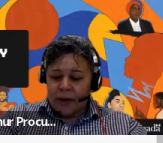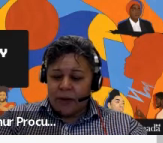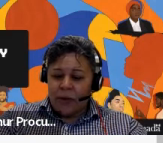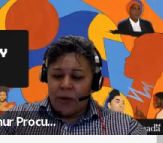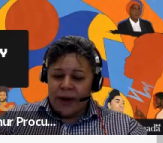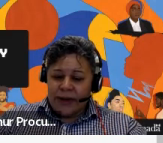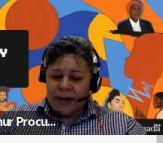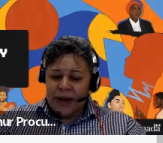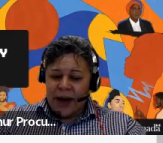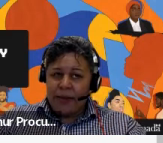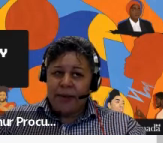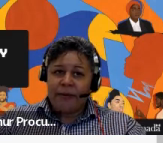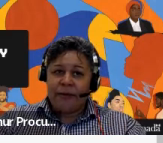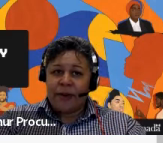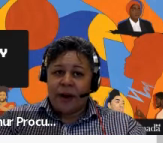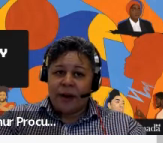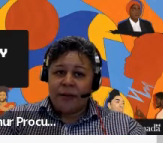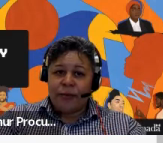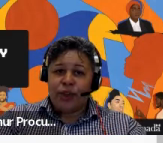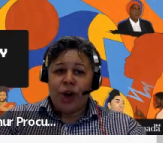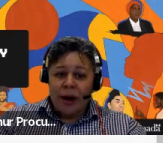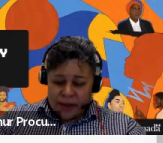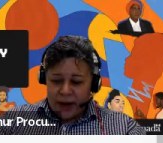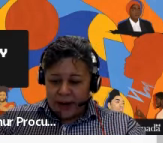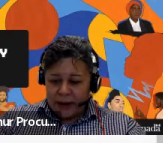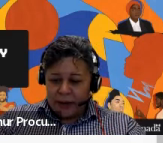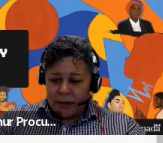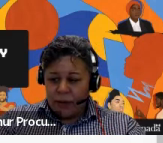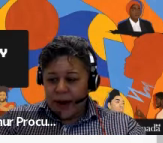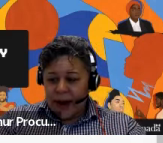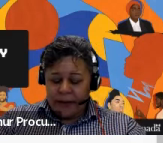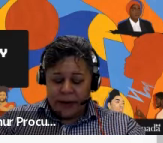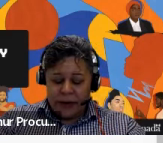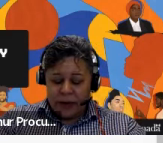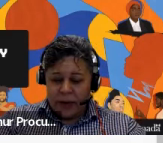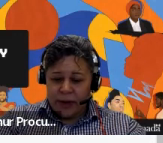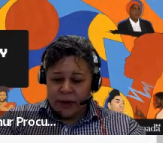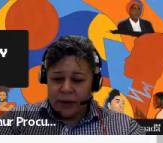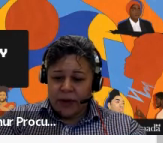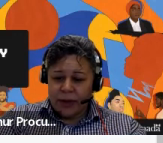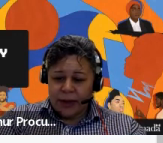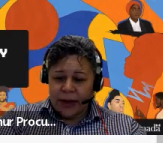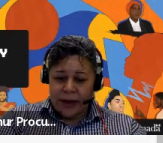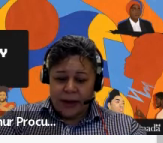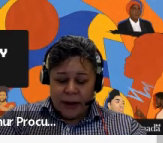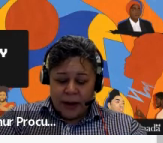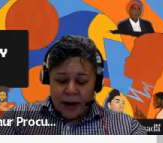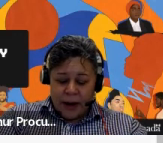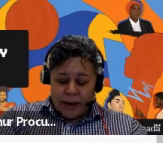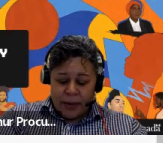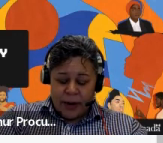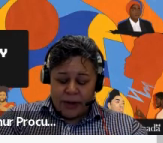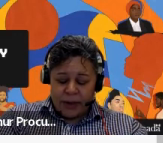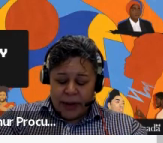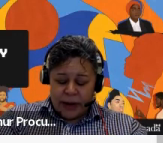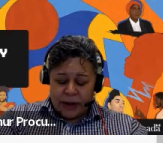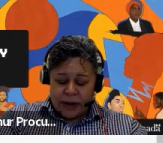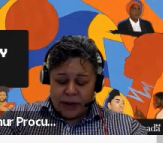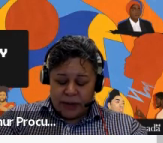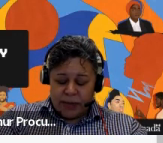leader, and what type of job title would have the authority. So you're looking at